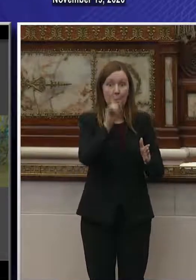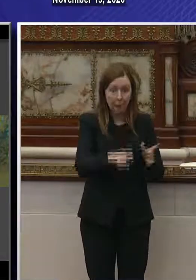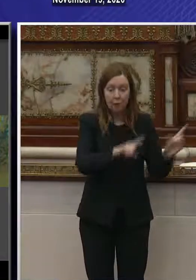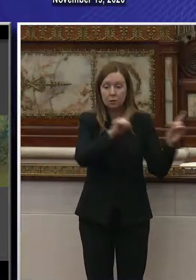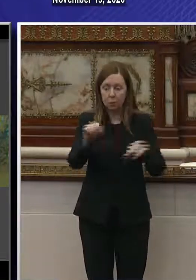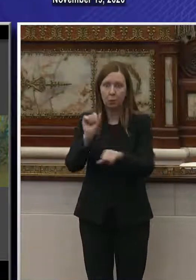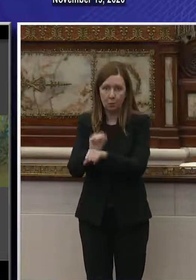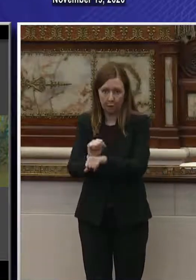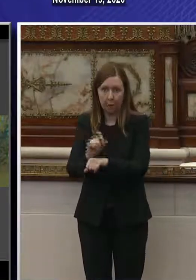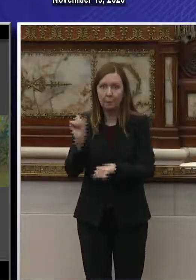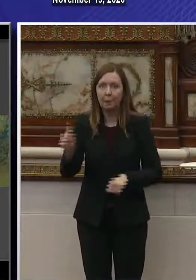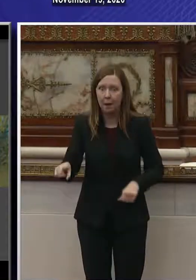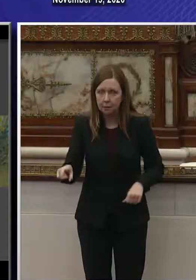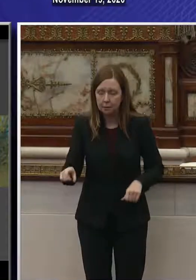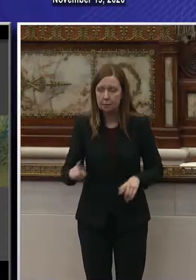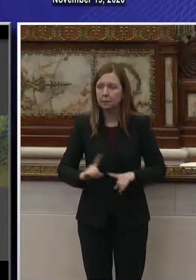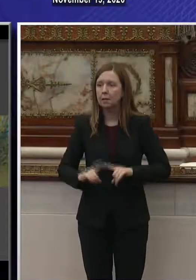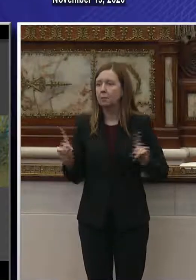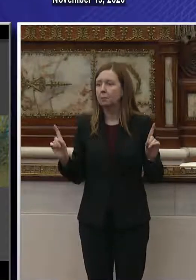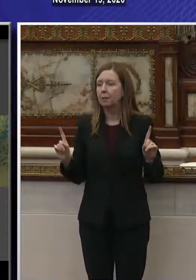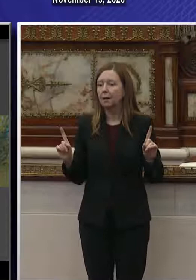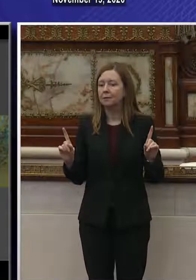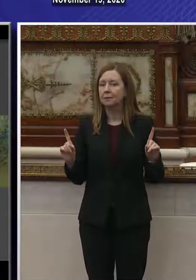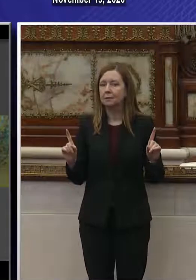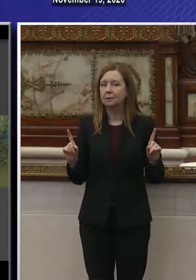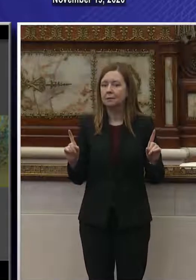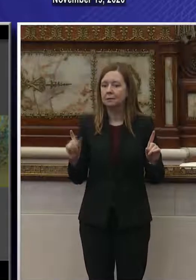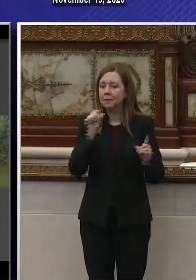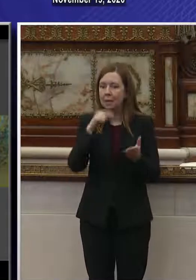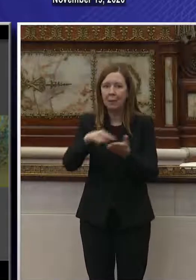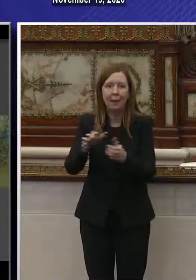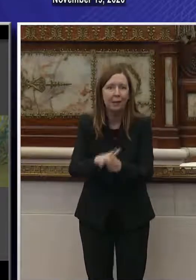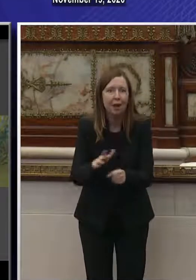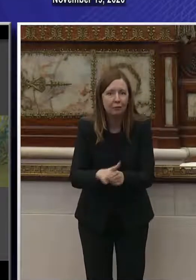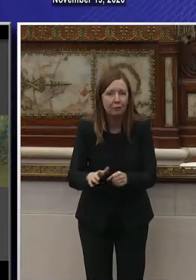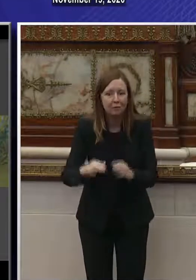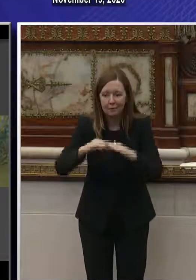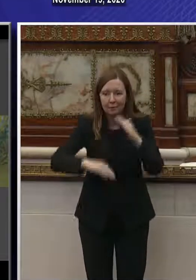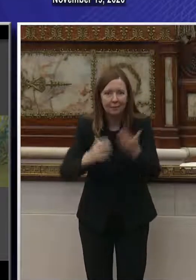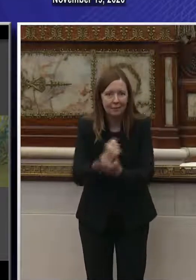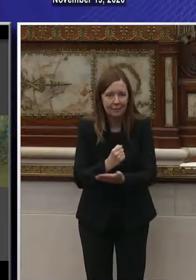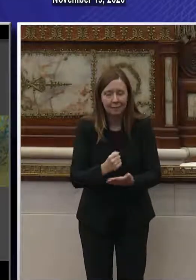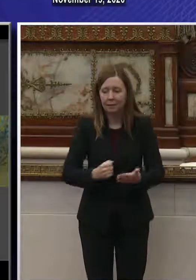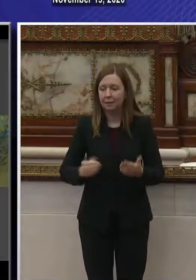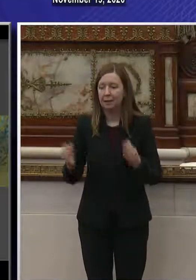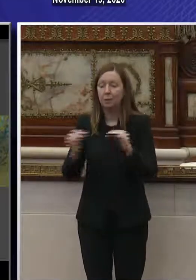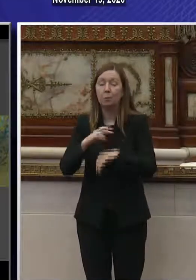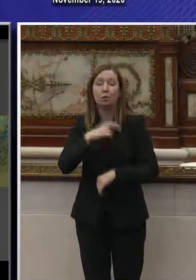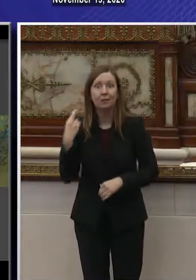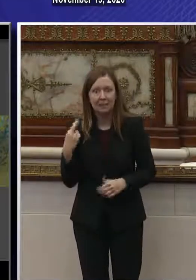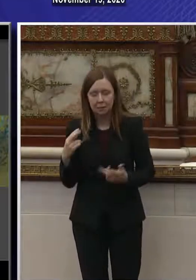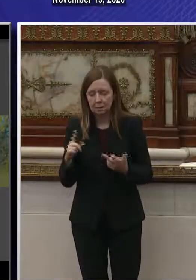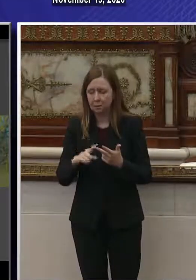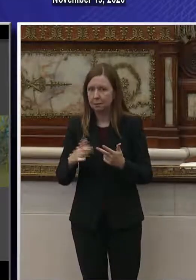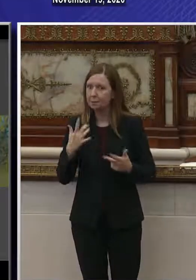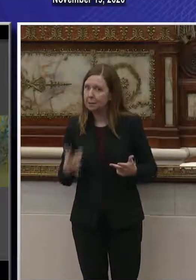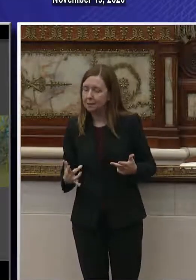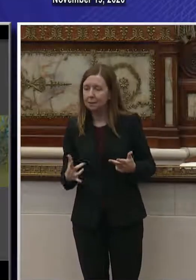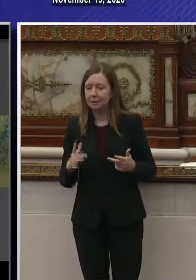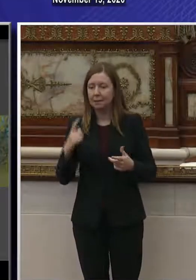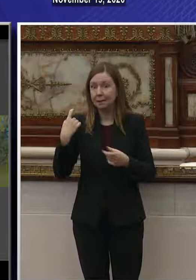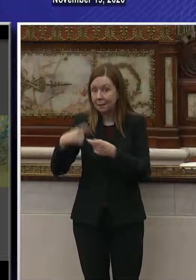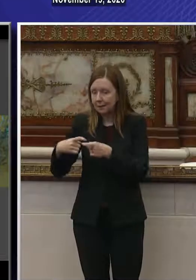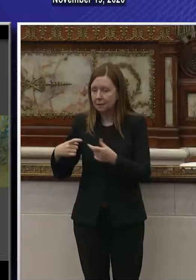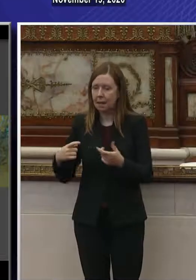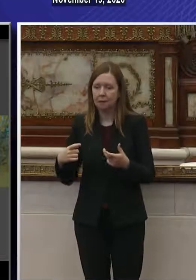work, but is undercompensated and at higher risk, and is likely to be